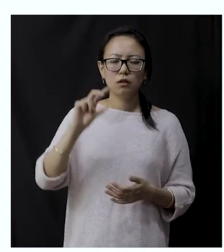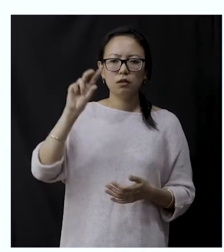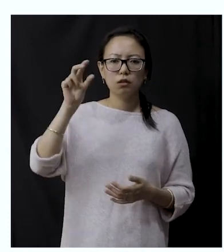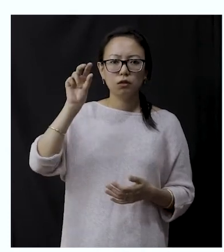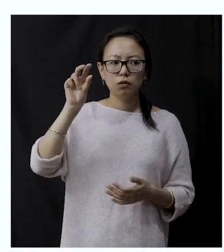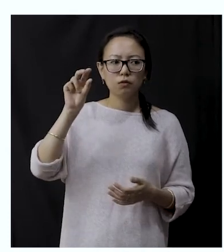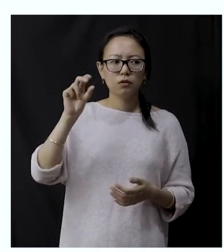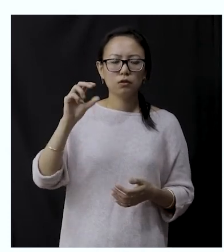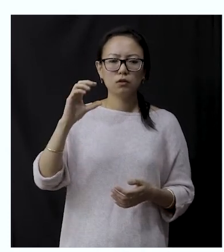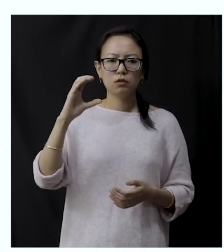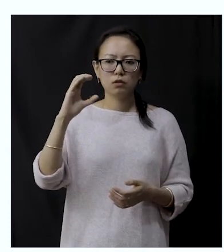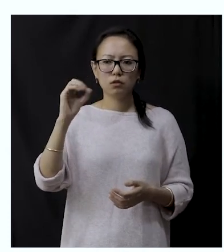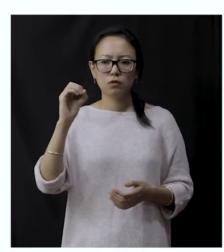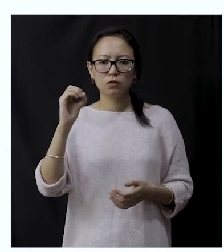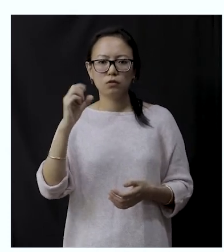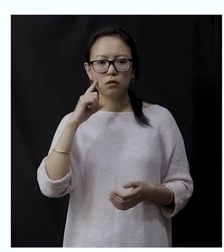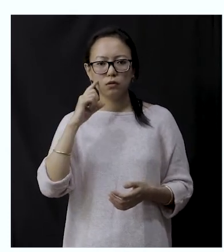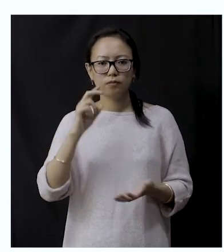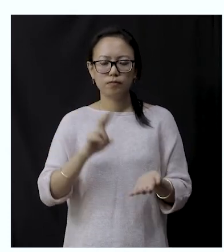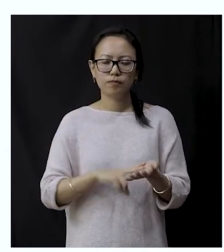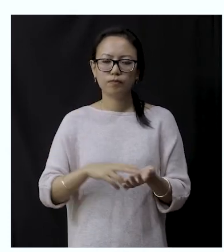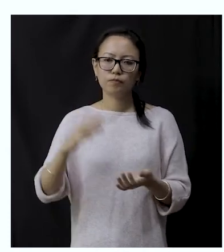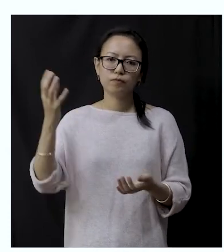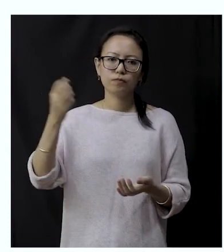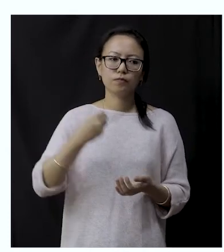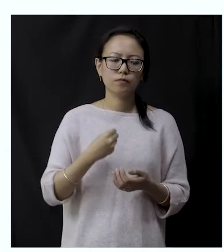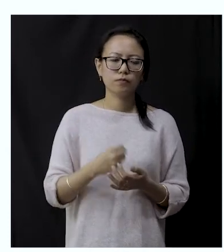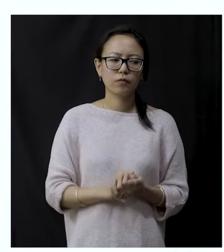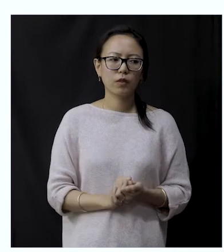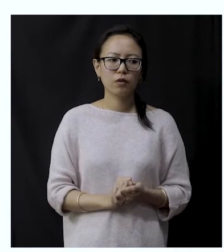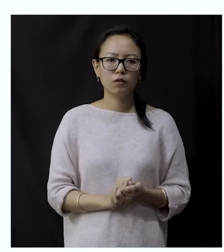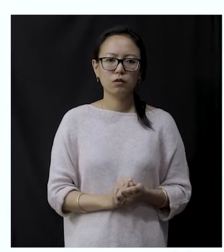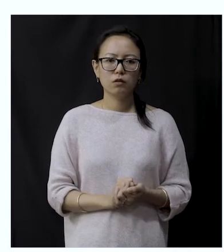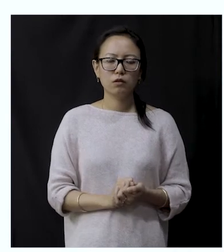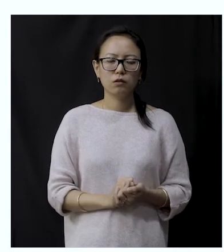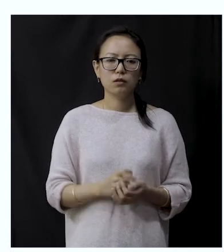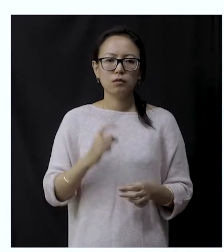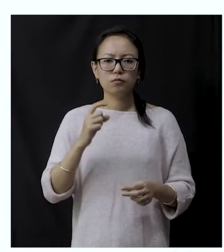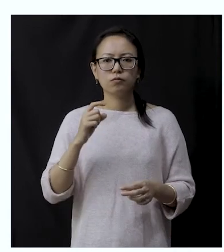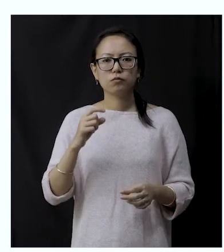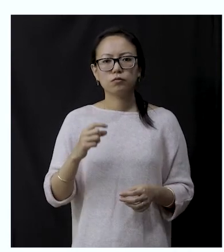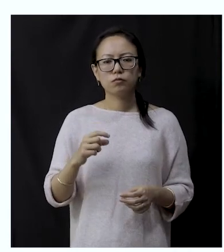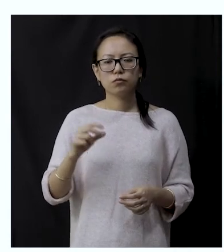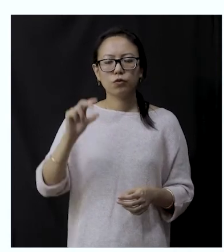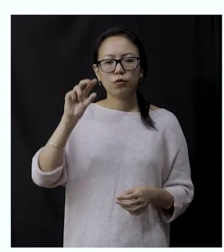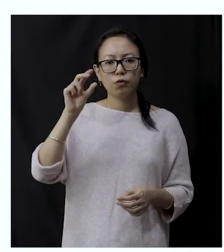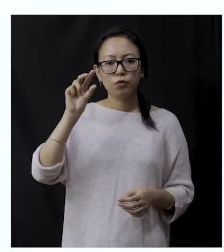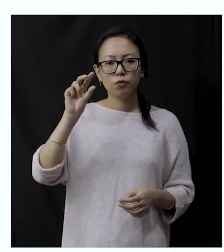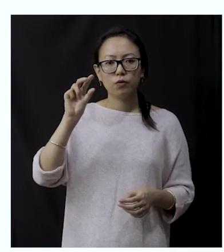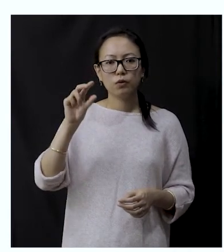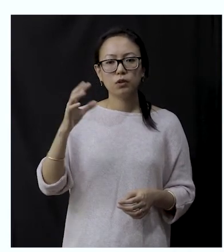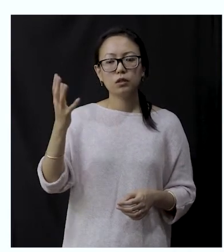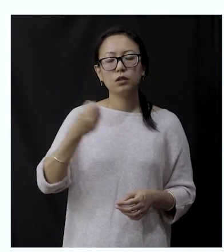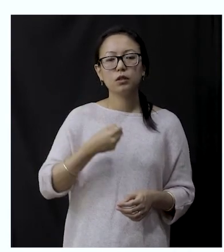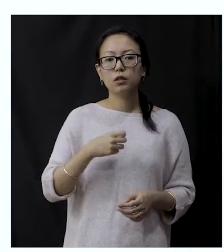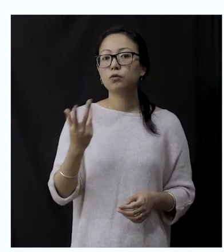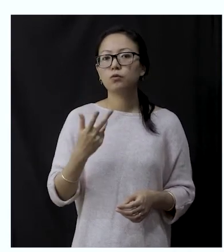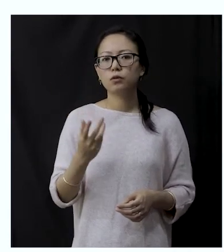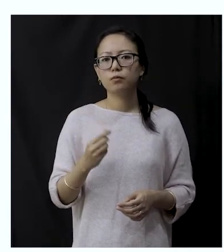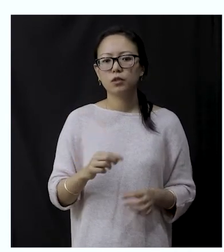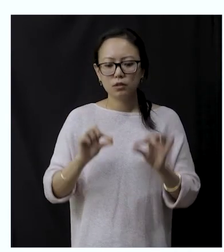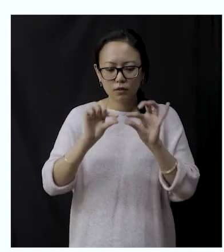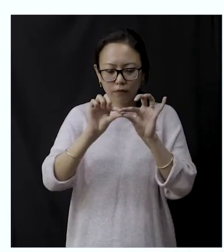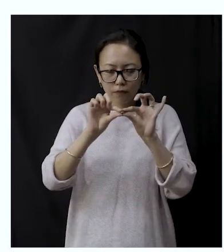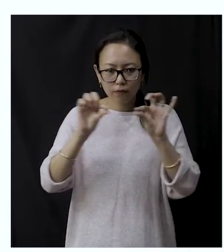can take any coin. Now why we are taking a coin? Because it is flat, okay? So let's start our